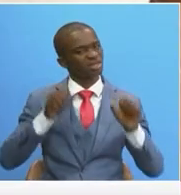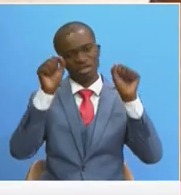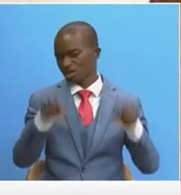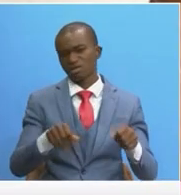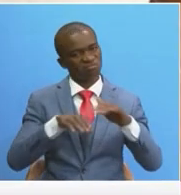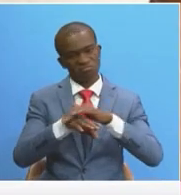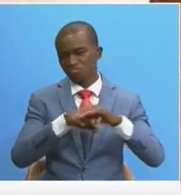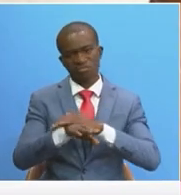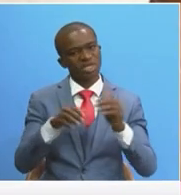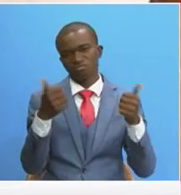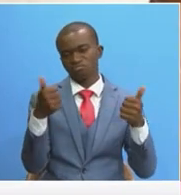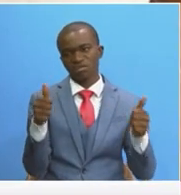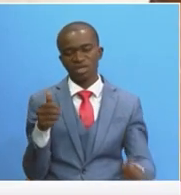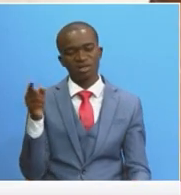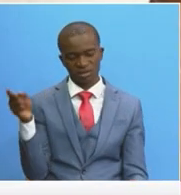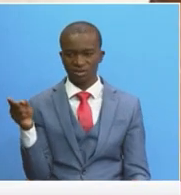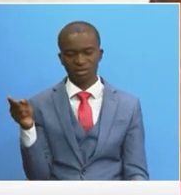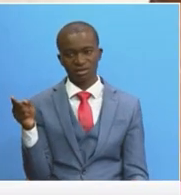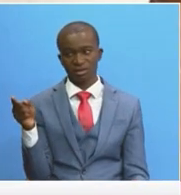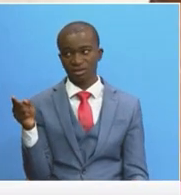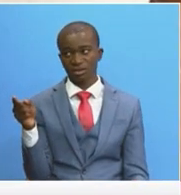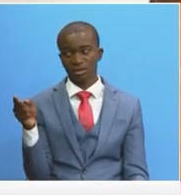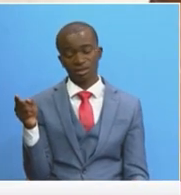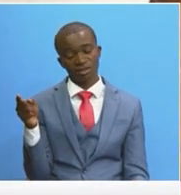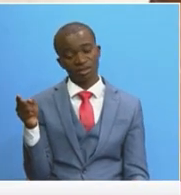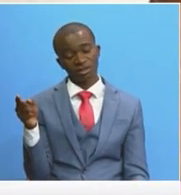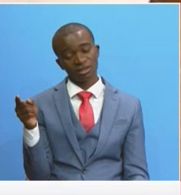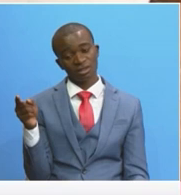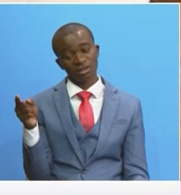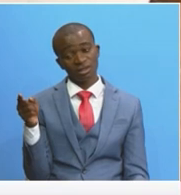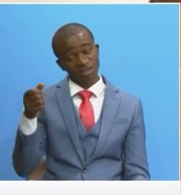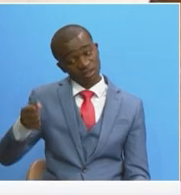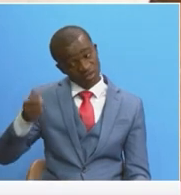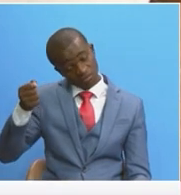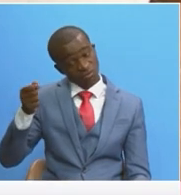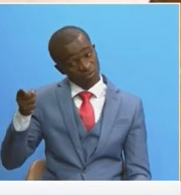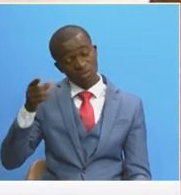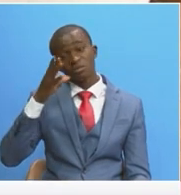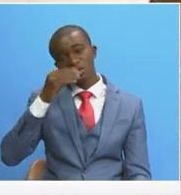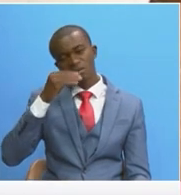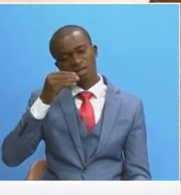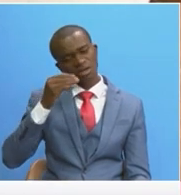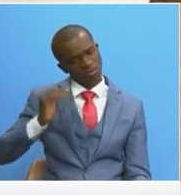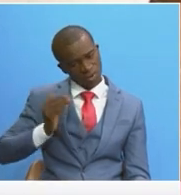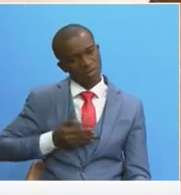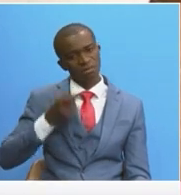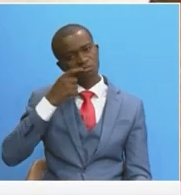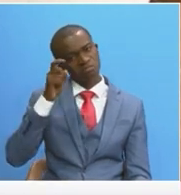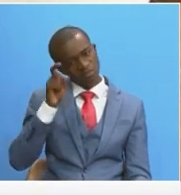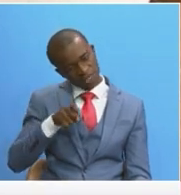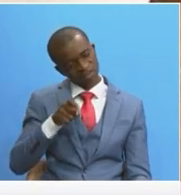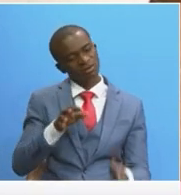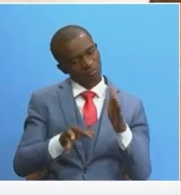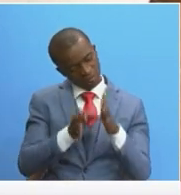aha munithokodzereko kutasarekere apa azibwera azimai anakhalanga akhalira koma apa nawo azimai apeza